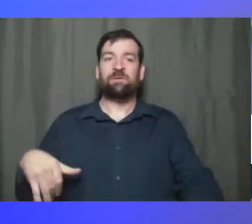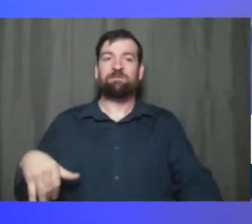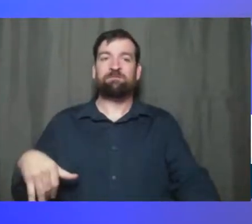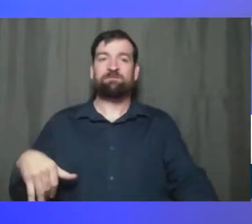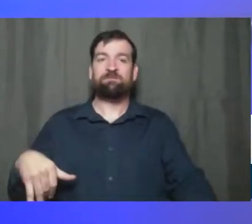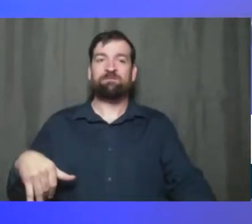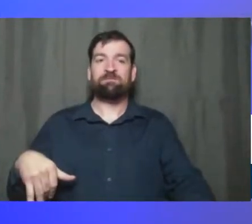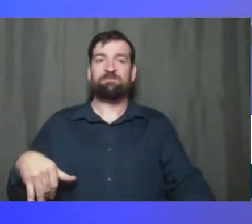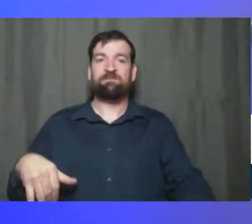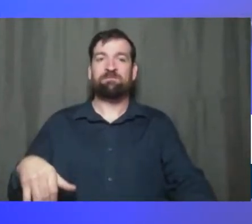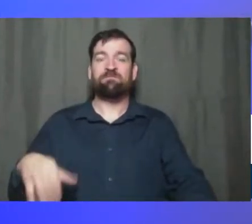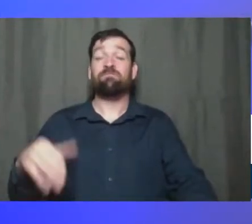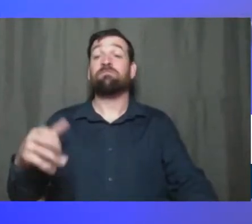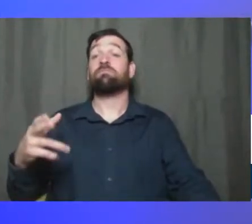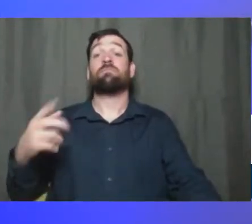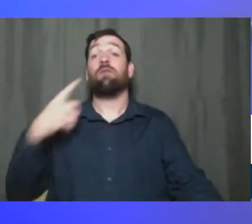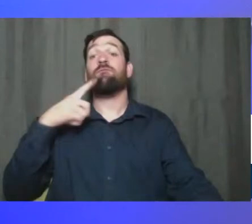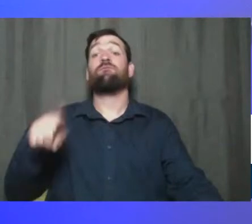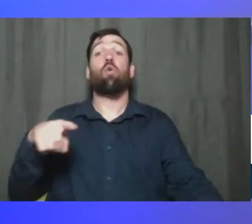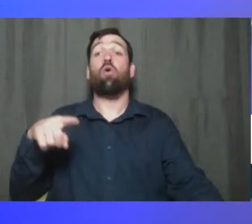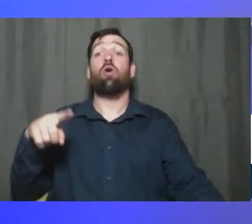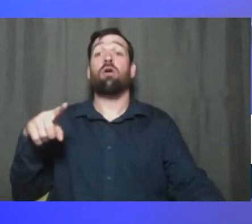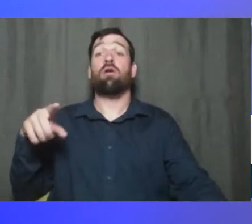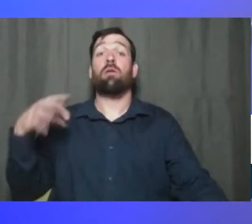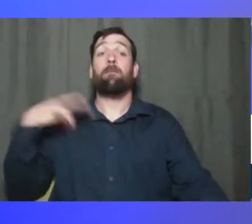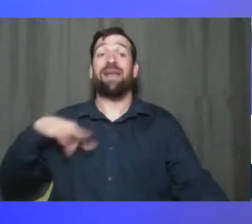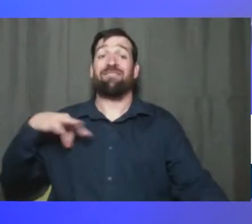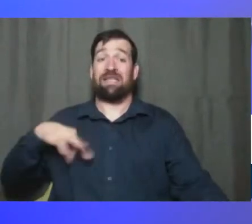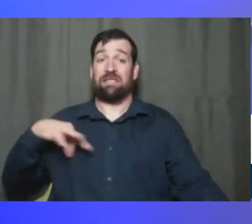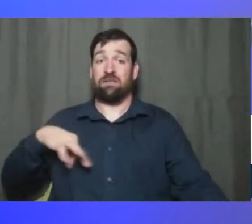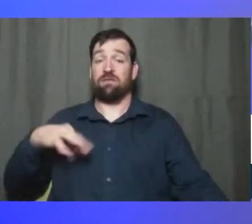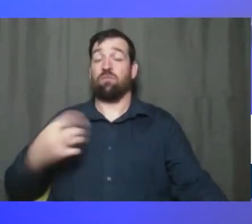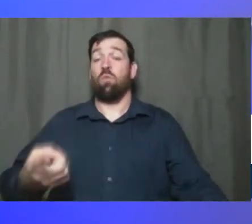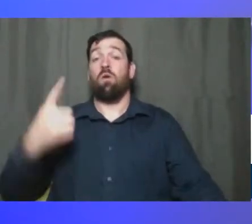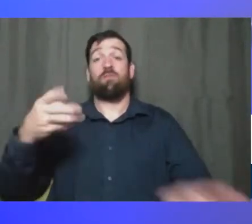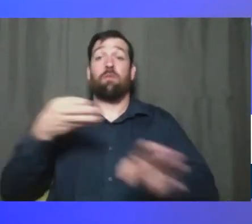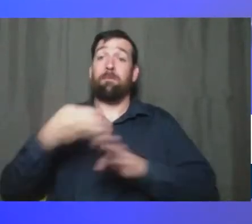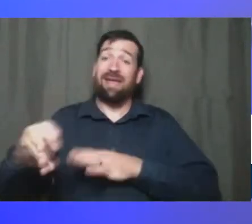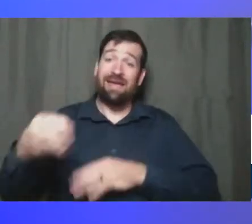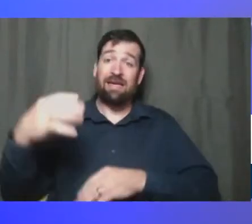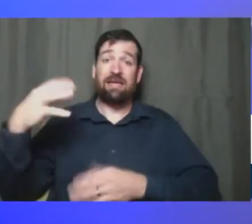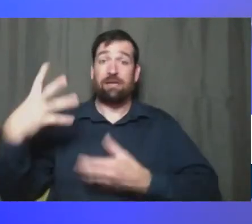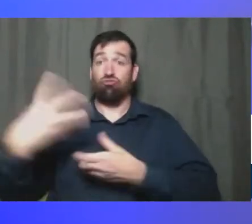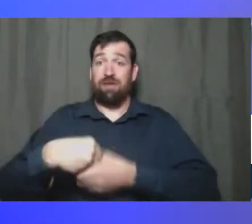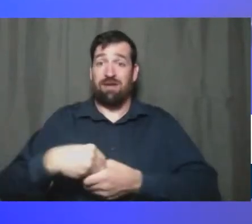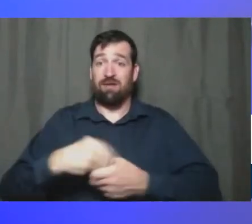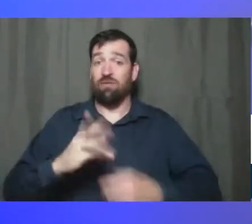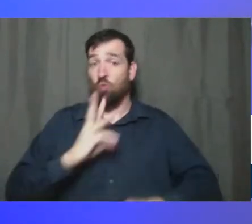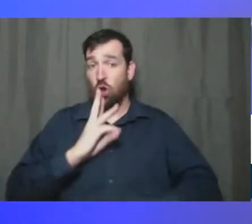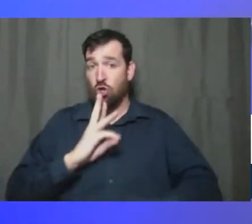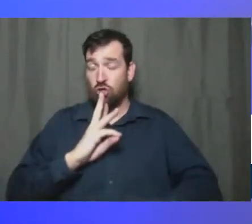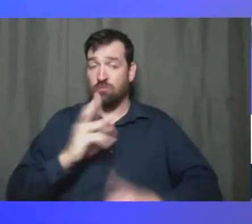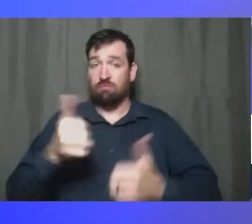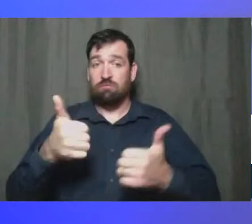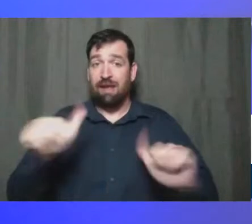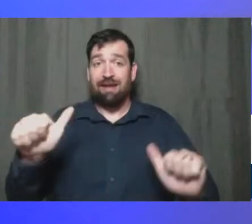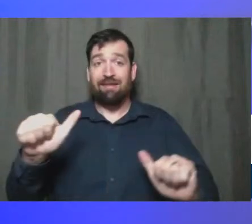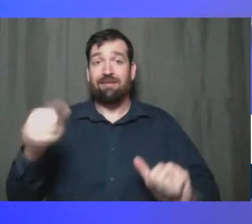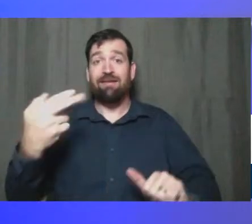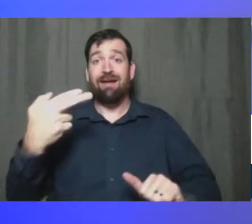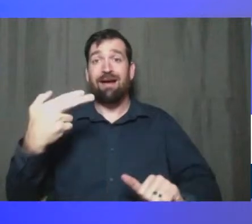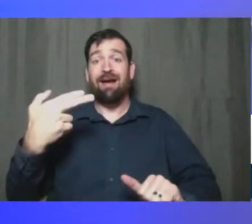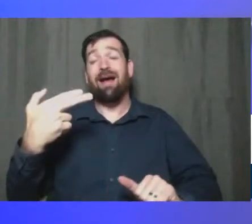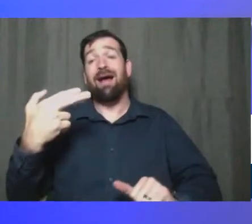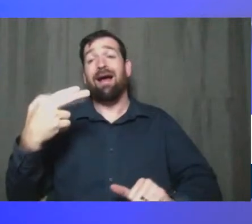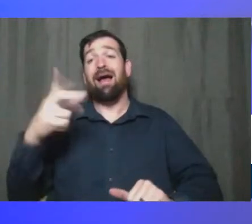at this for a simple benefit perspective, obviously one of the main ingredient in beer is water. So any hydration solution is going to need to contain water,